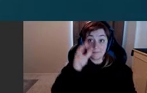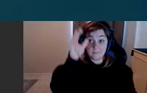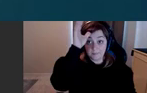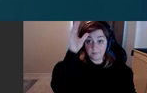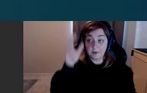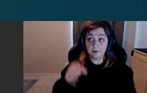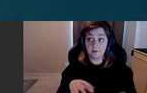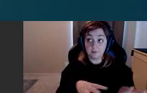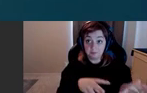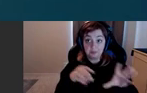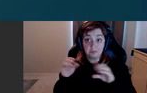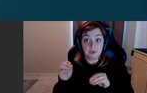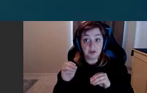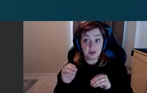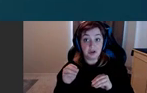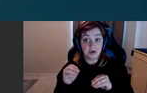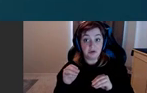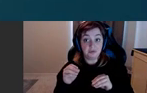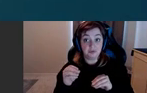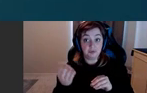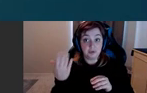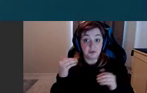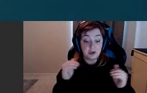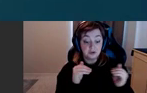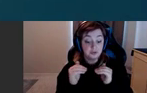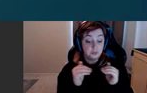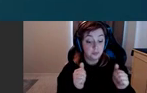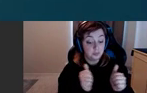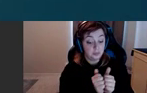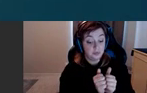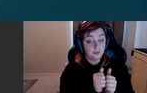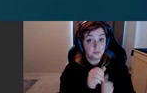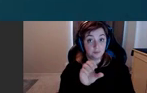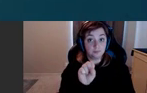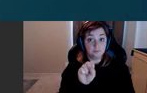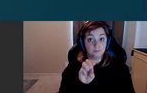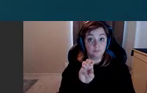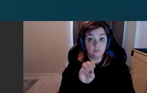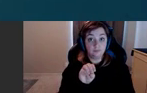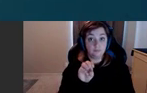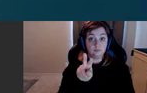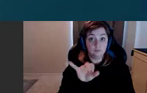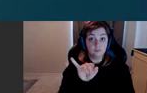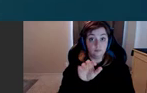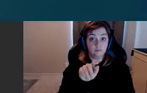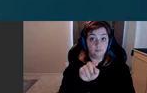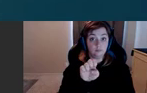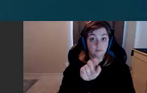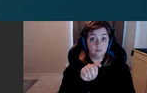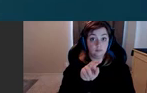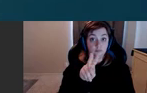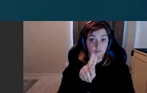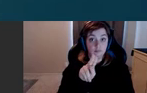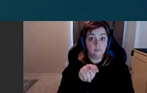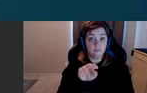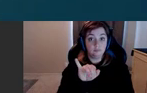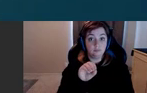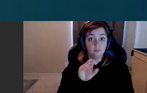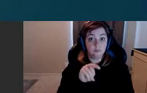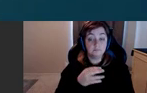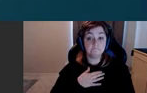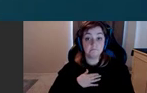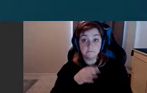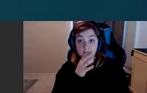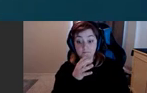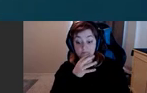that was against the Soviet Union. And my mom was actually 8 months pregnant with me. And we first